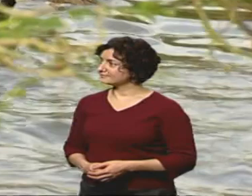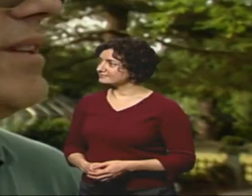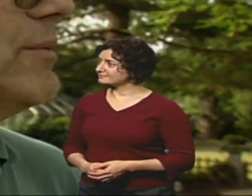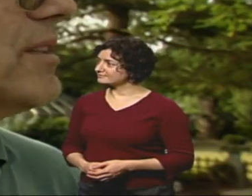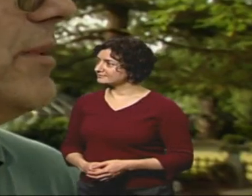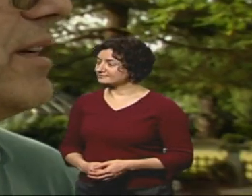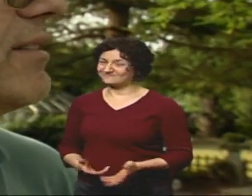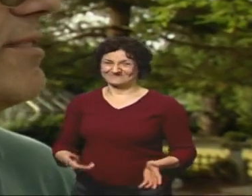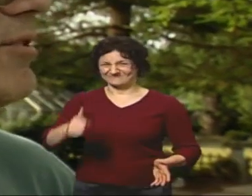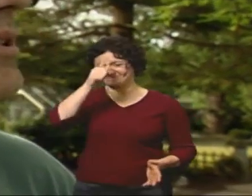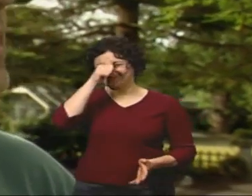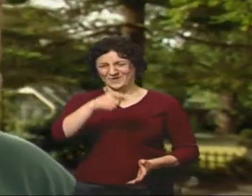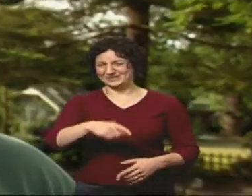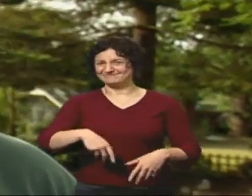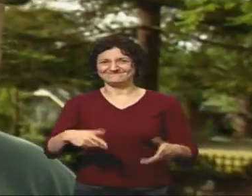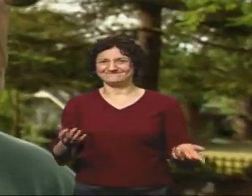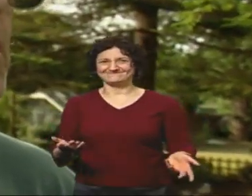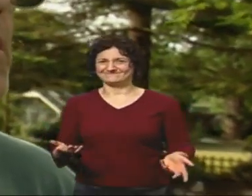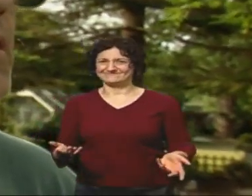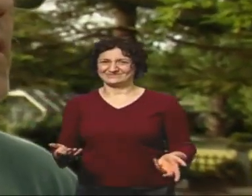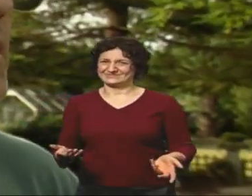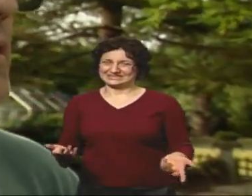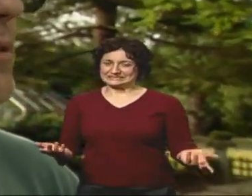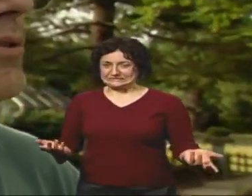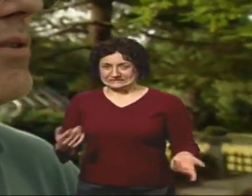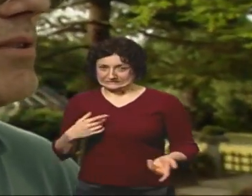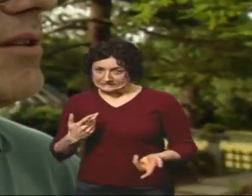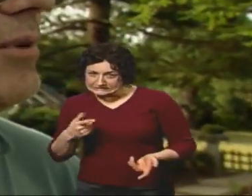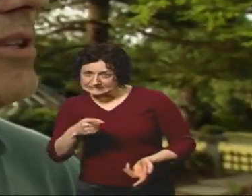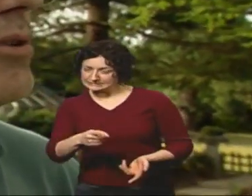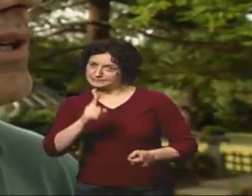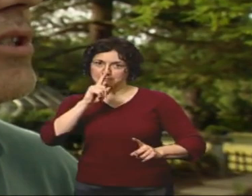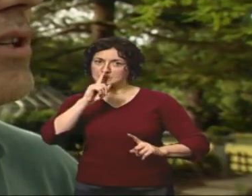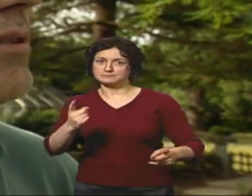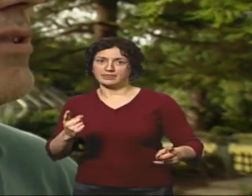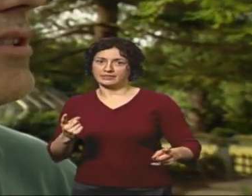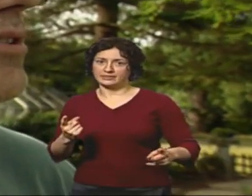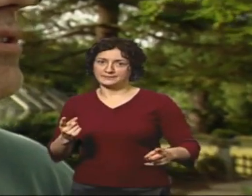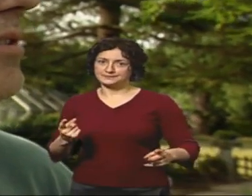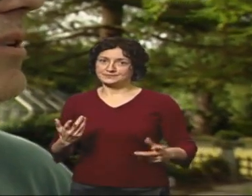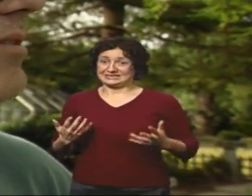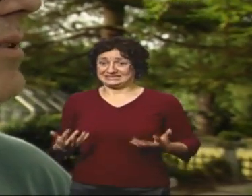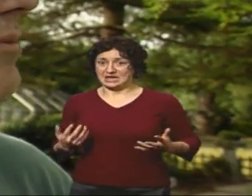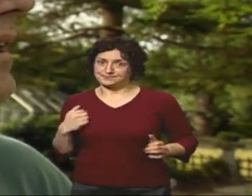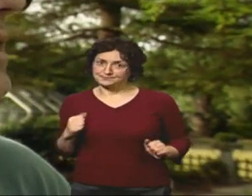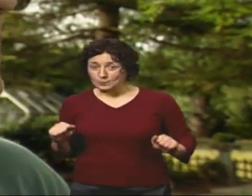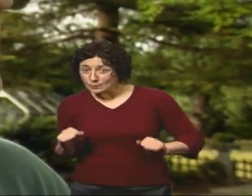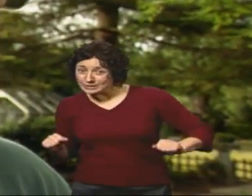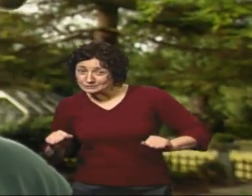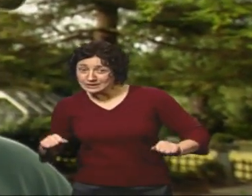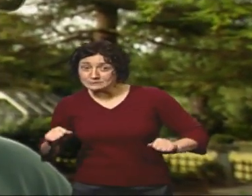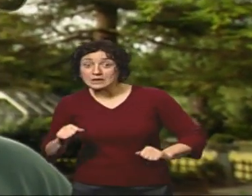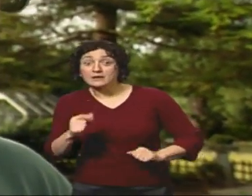Well, I mean, knew that was going to be a no-go before we started, but it was just... It was sort of a 1,000,000-to-1 shot. We've now just got to sit and wait for them to come back in